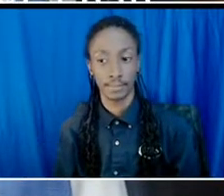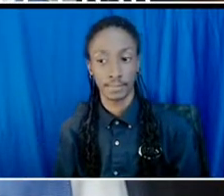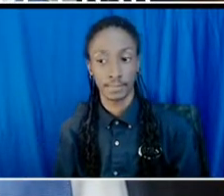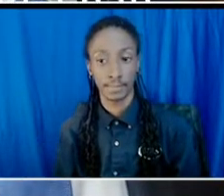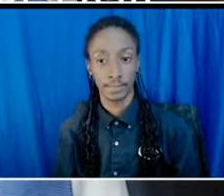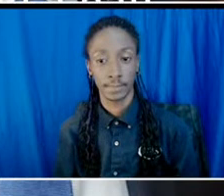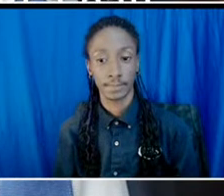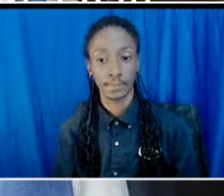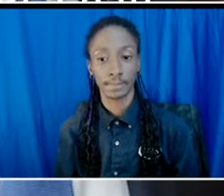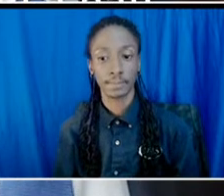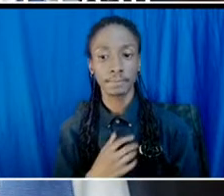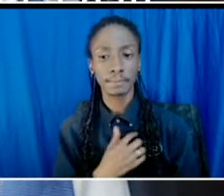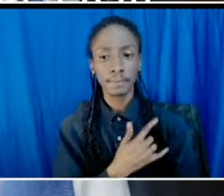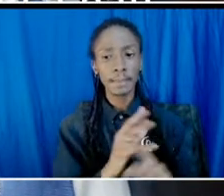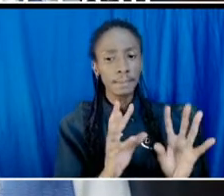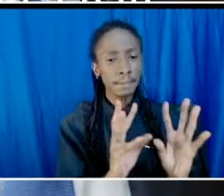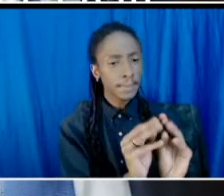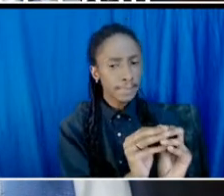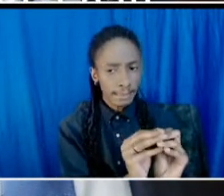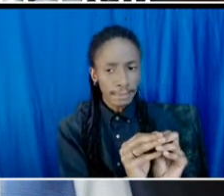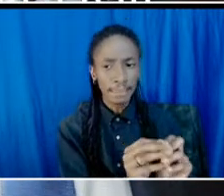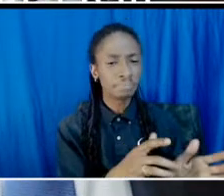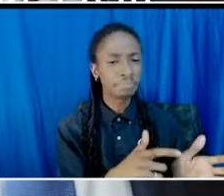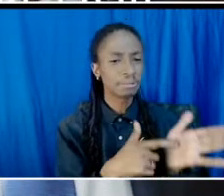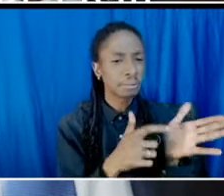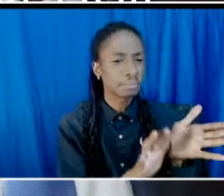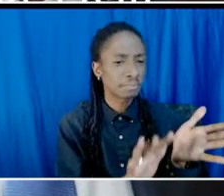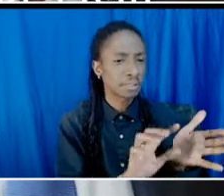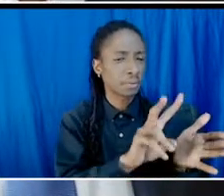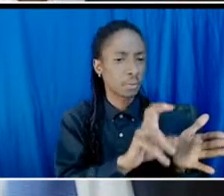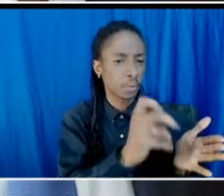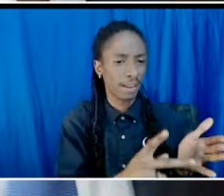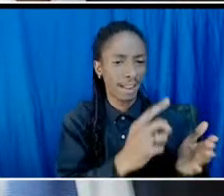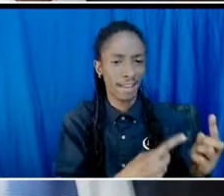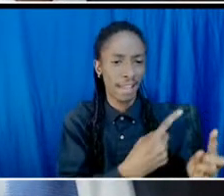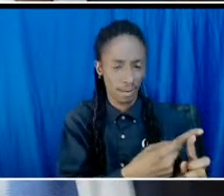The meeting took about another 2.5 hours from the time I entered.